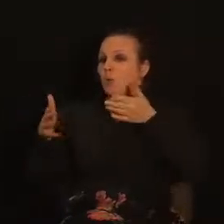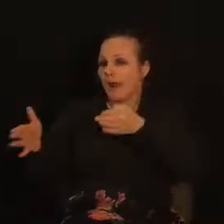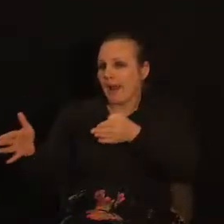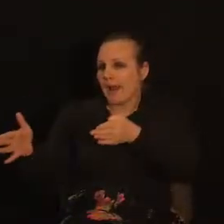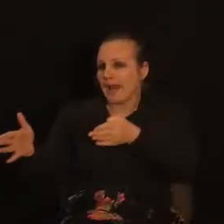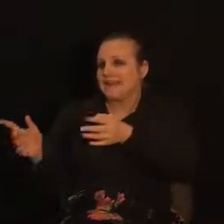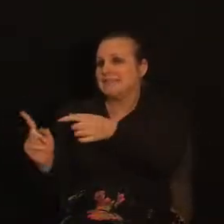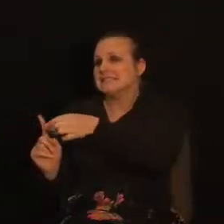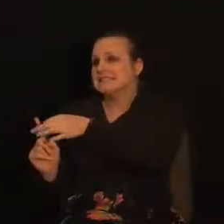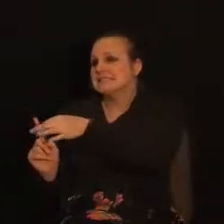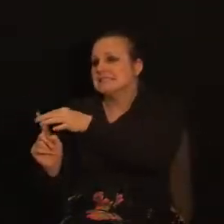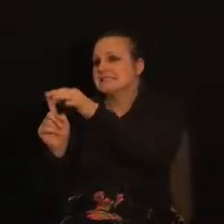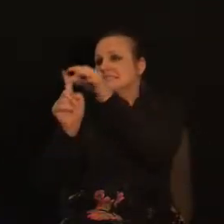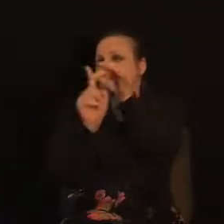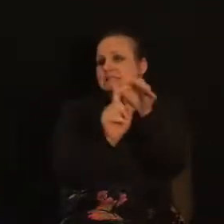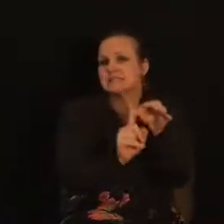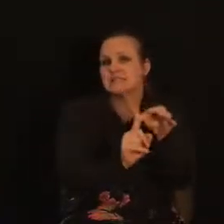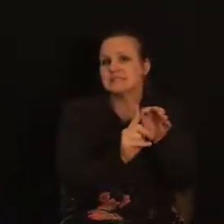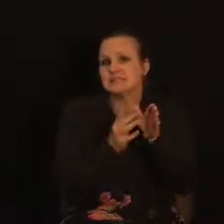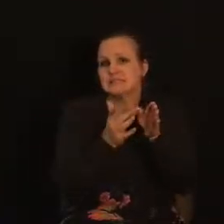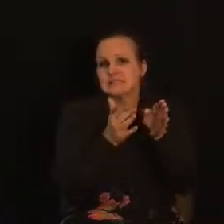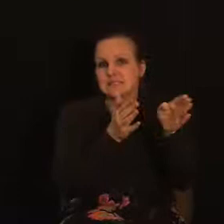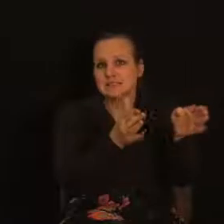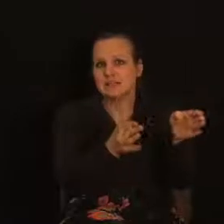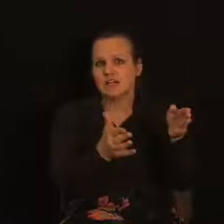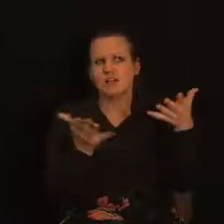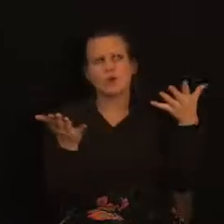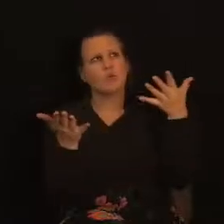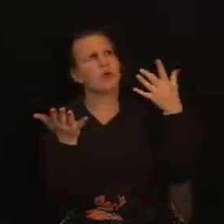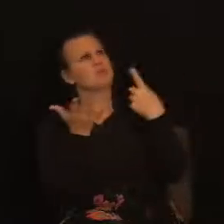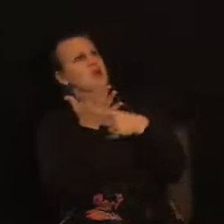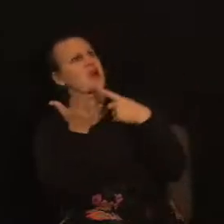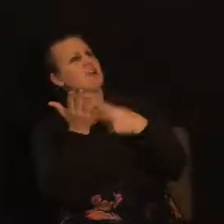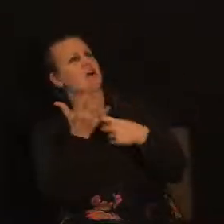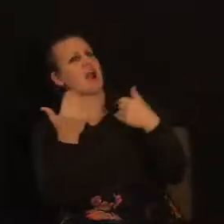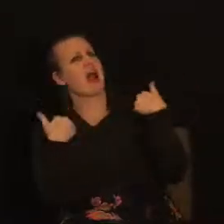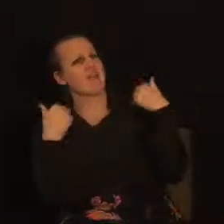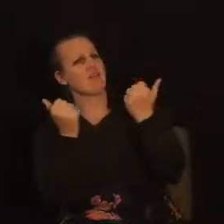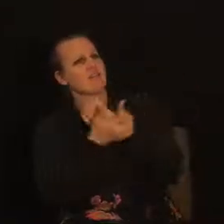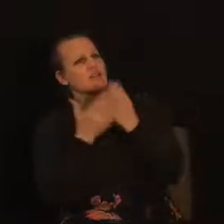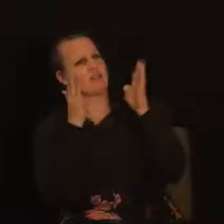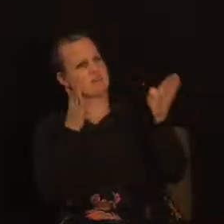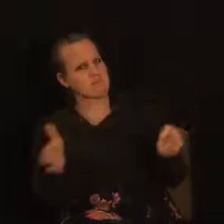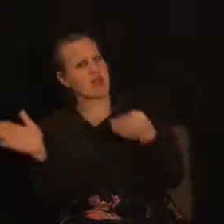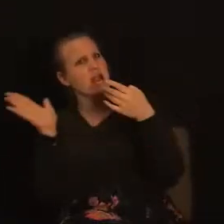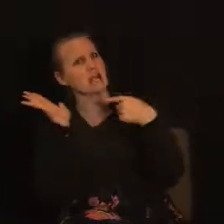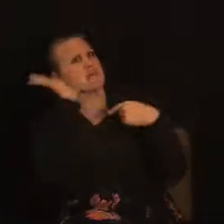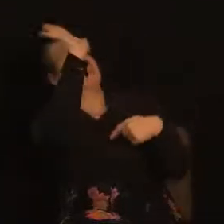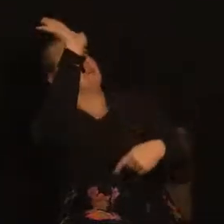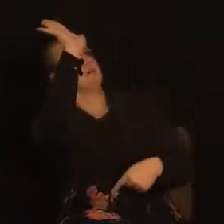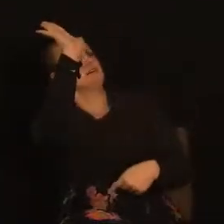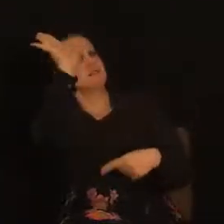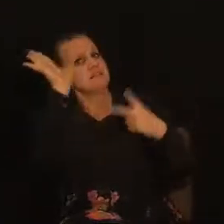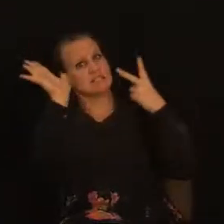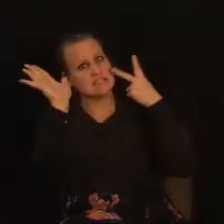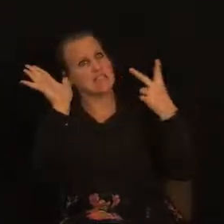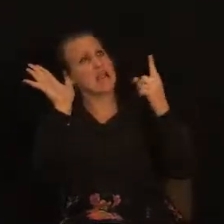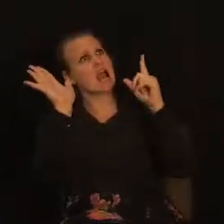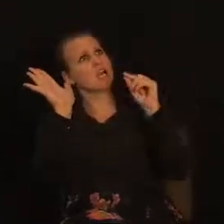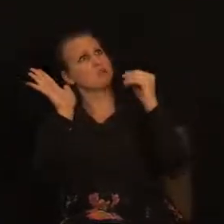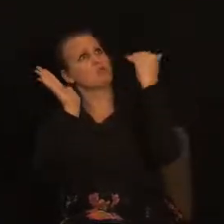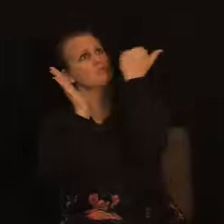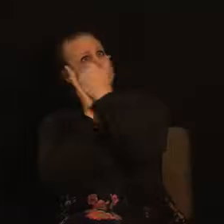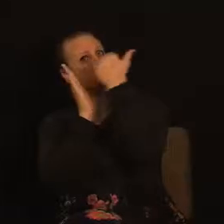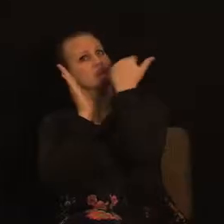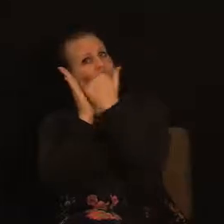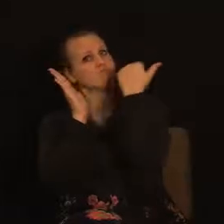You're going the wrong way. And I'm thinking, what are you talking about? I have it all planned out. Lord, here's my plan. See, I do A first, then I go